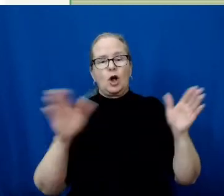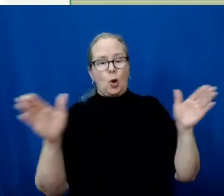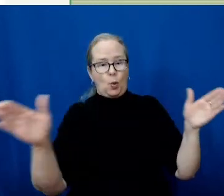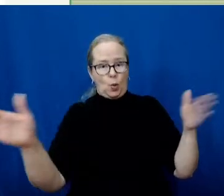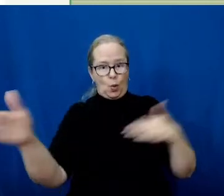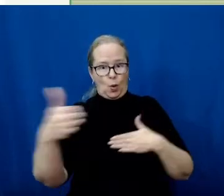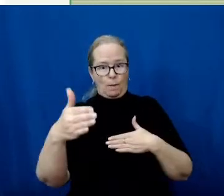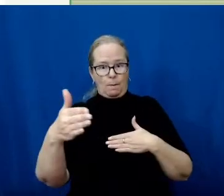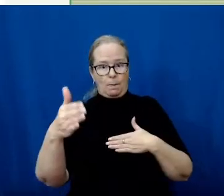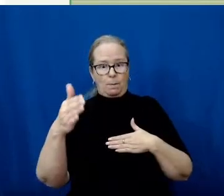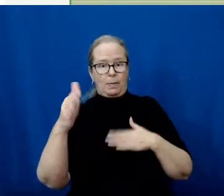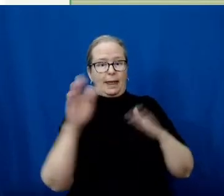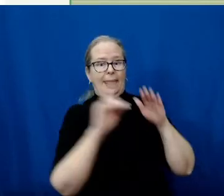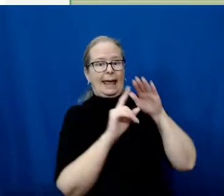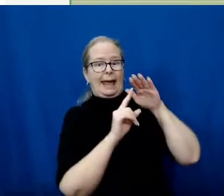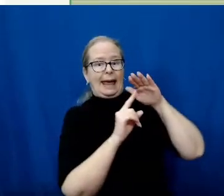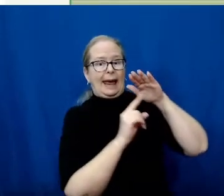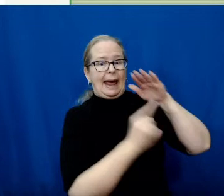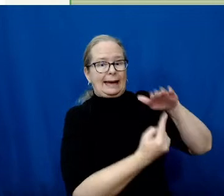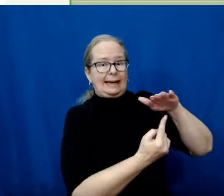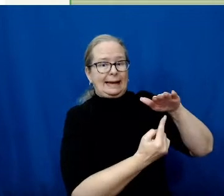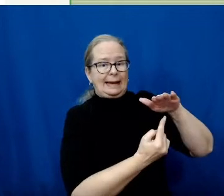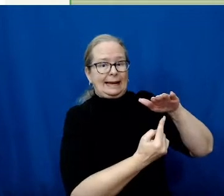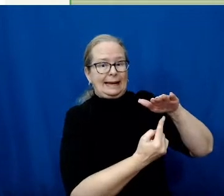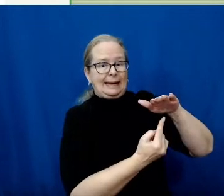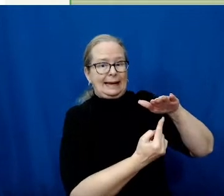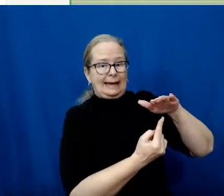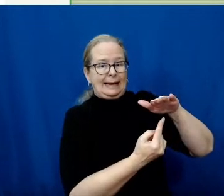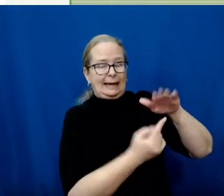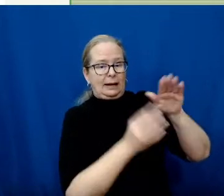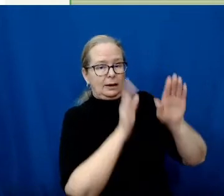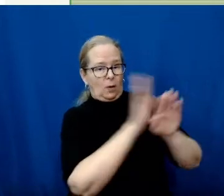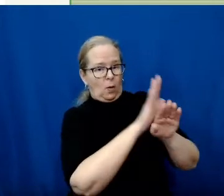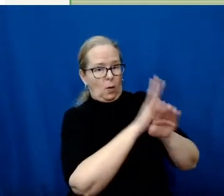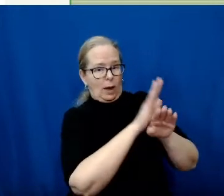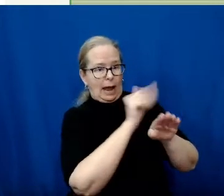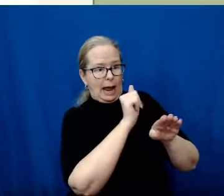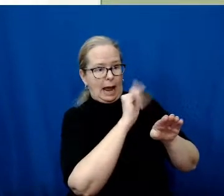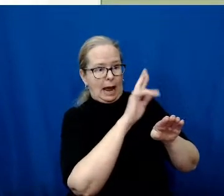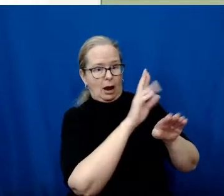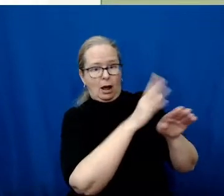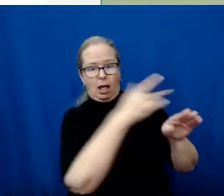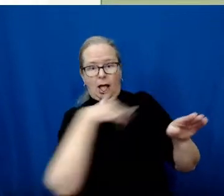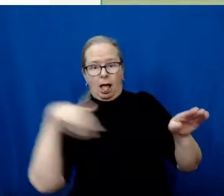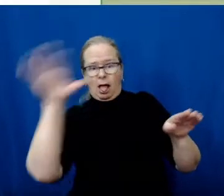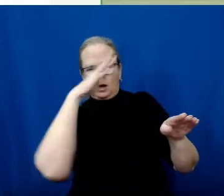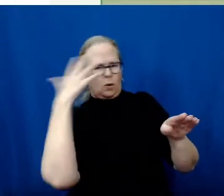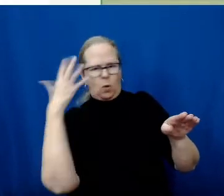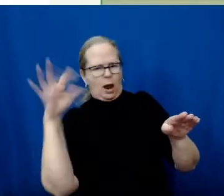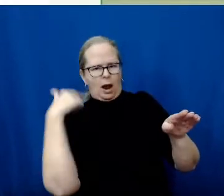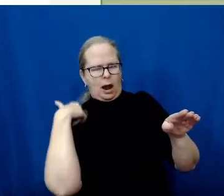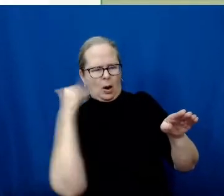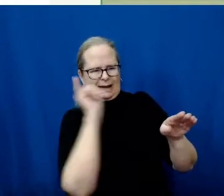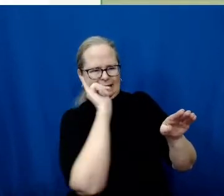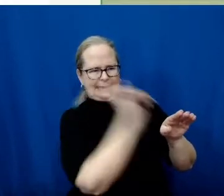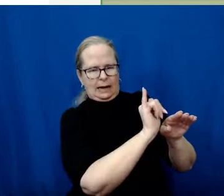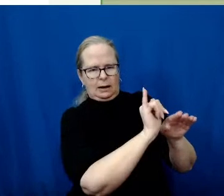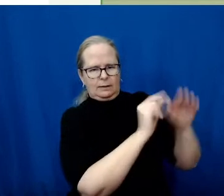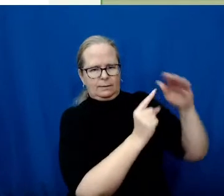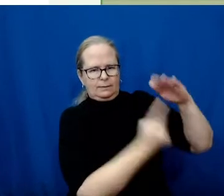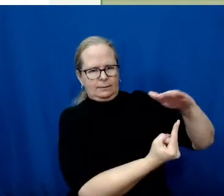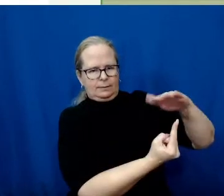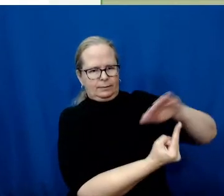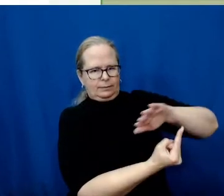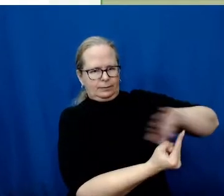who are still healthy and are not infected. So what we want is we want a space that we can close off. And so